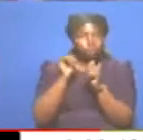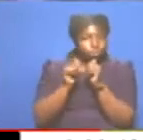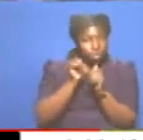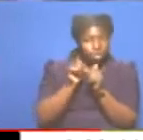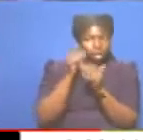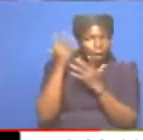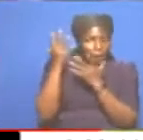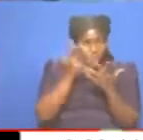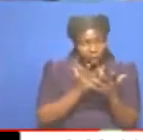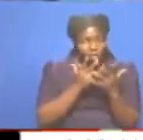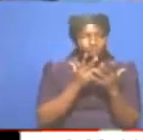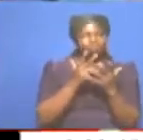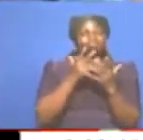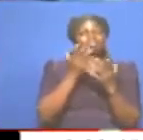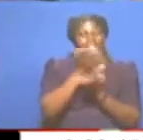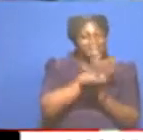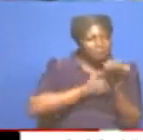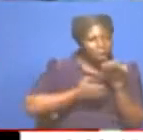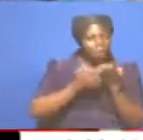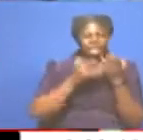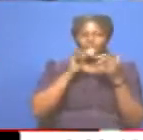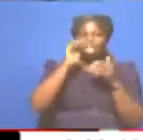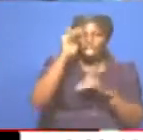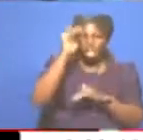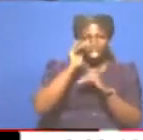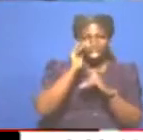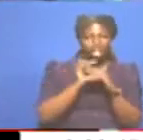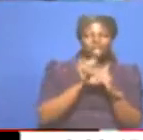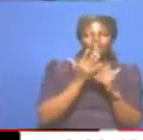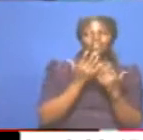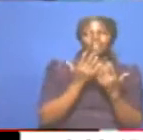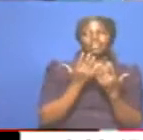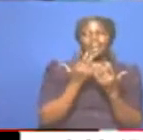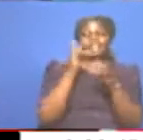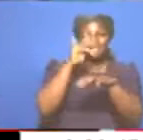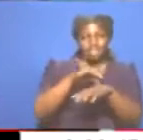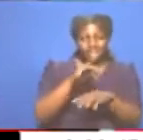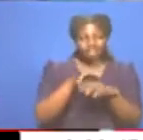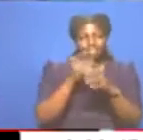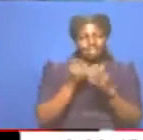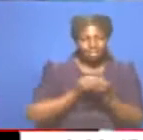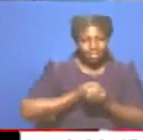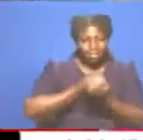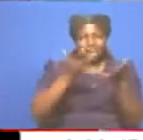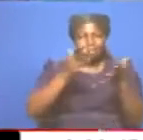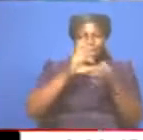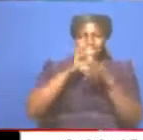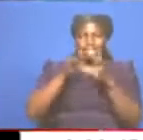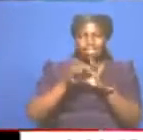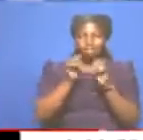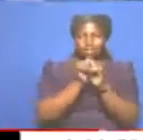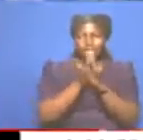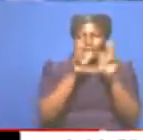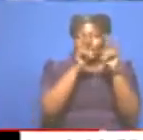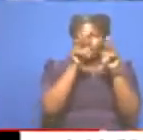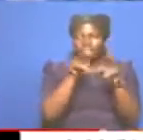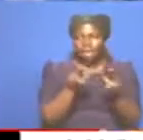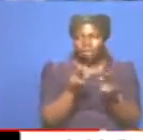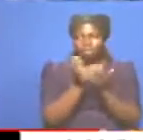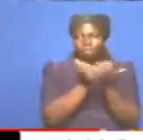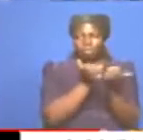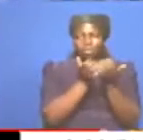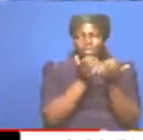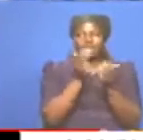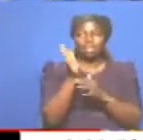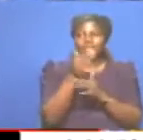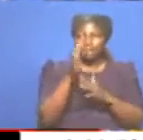global slowdown of unprecedented scale, disrupting supply chains and international trade, the High Commissioner said India